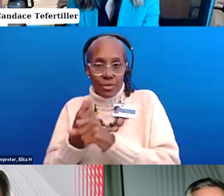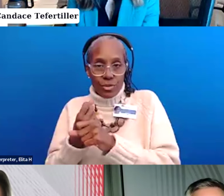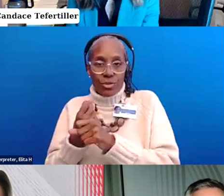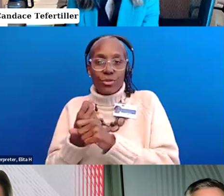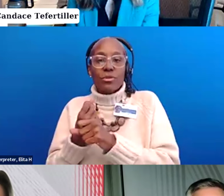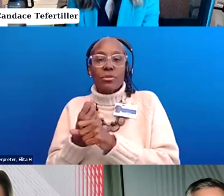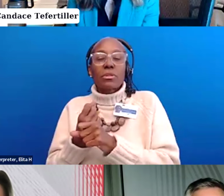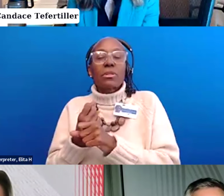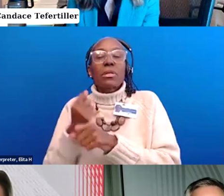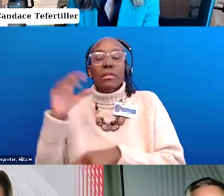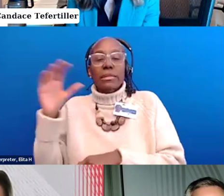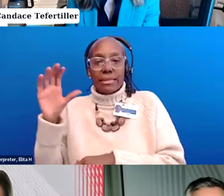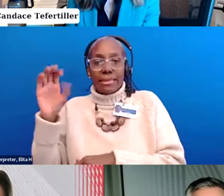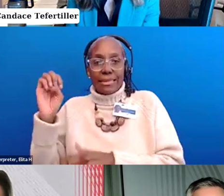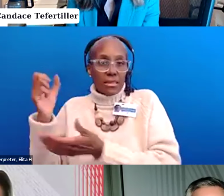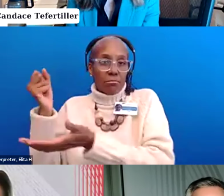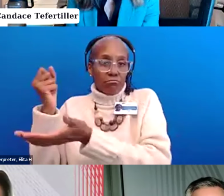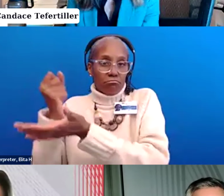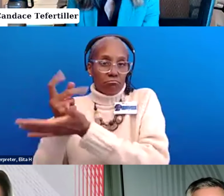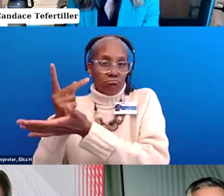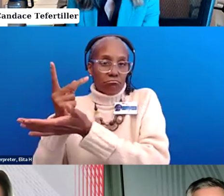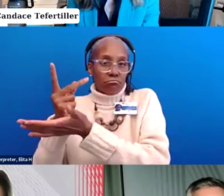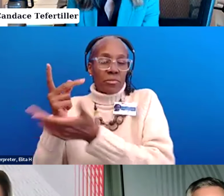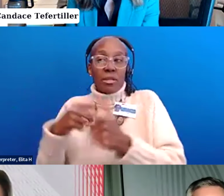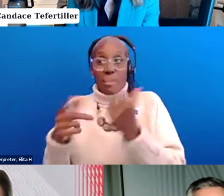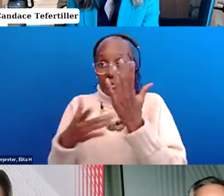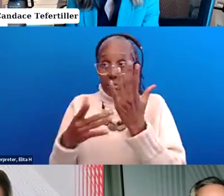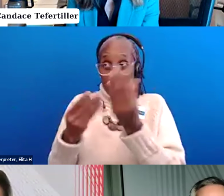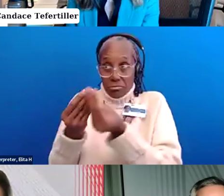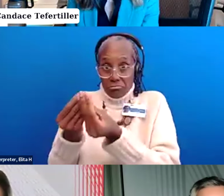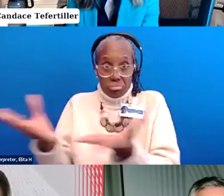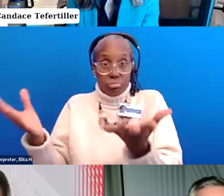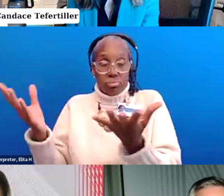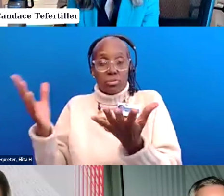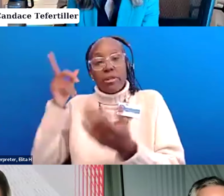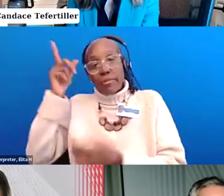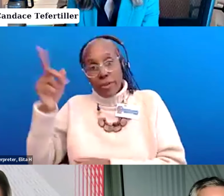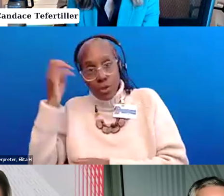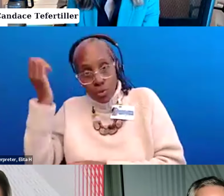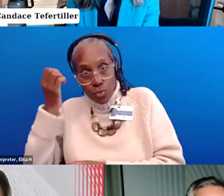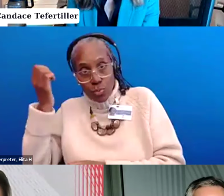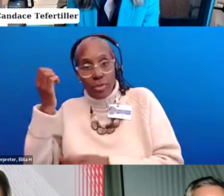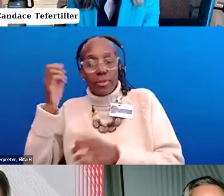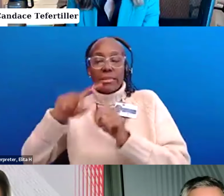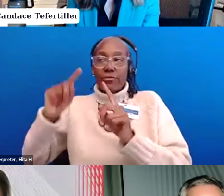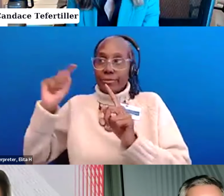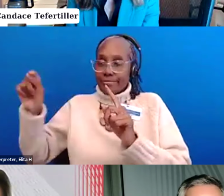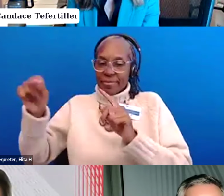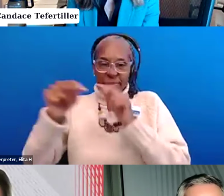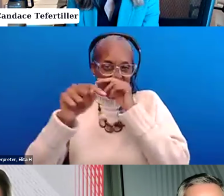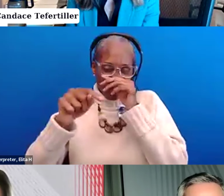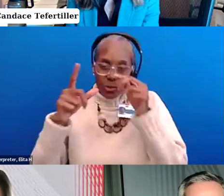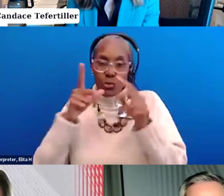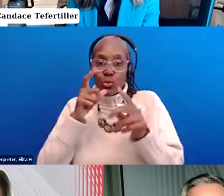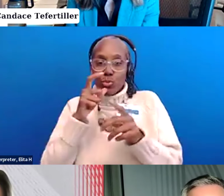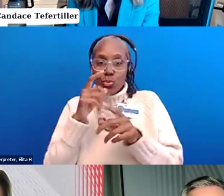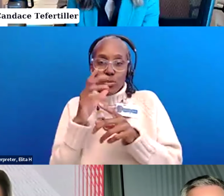we'll have that CE mark and be able to make this technology available in Europe and those jurisdictions that